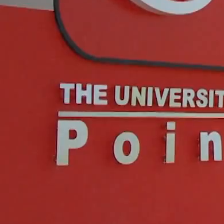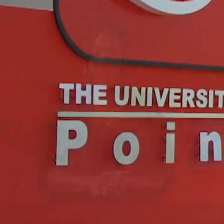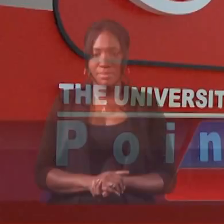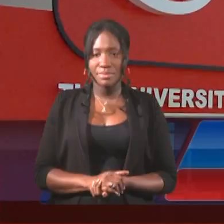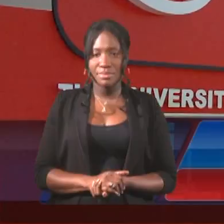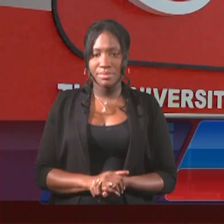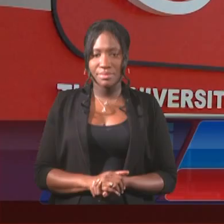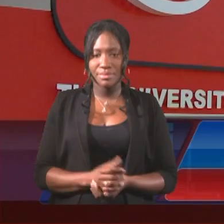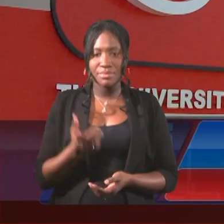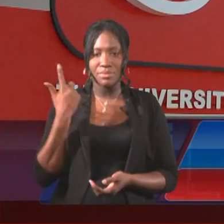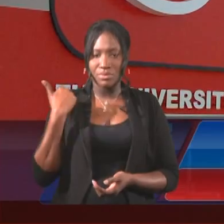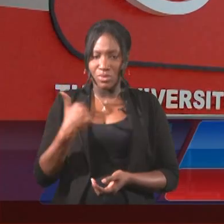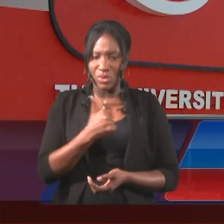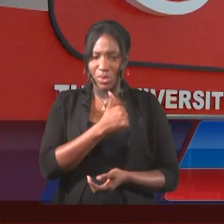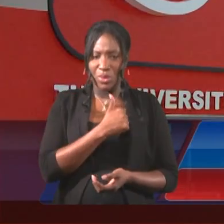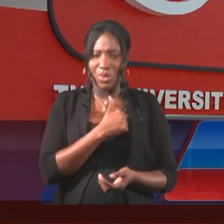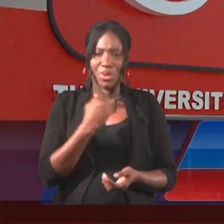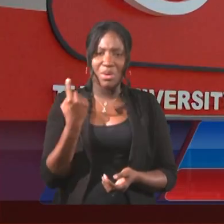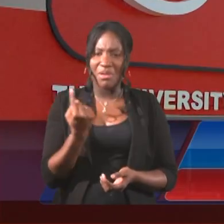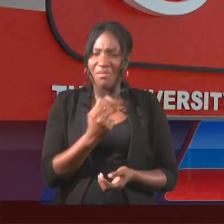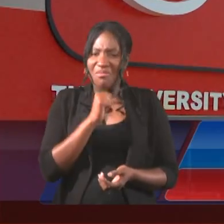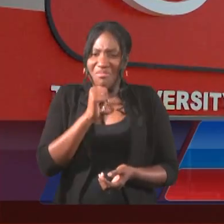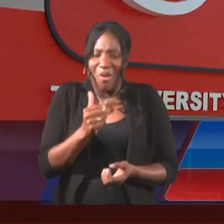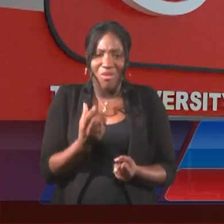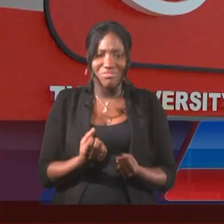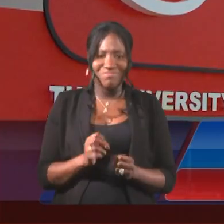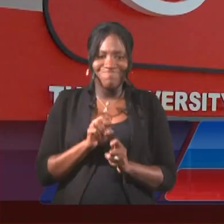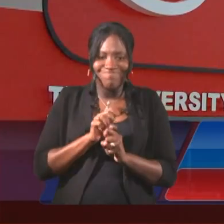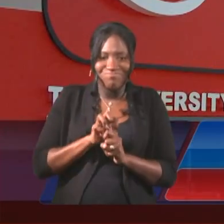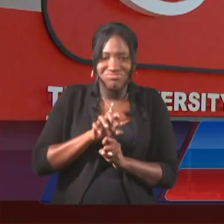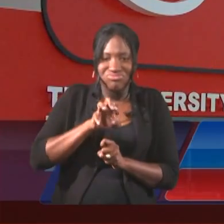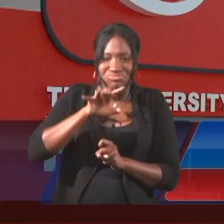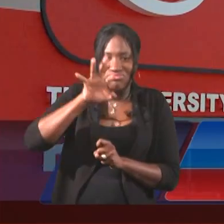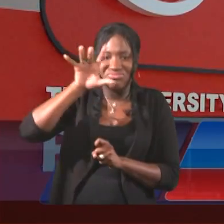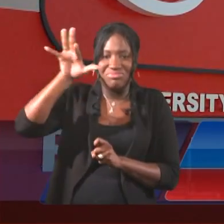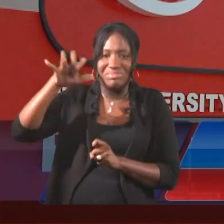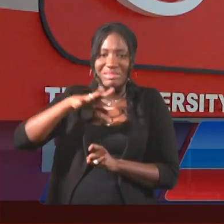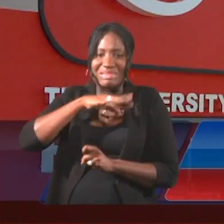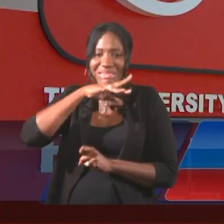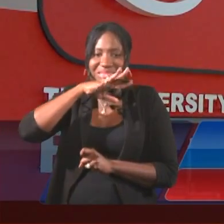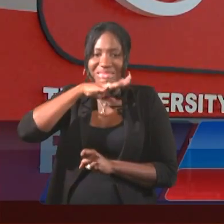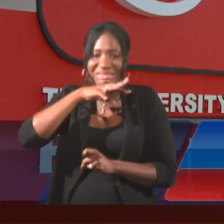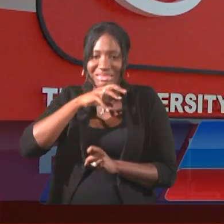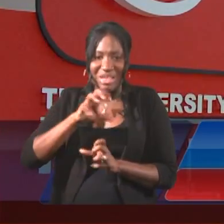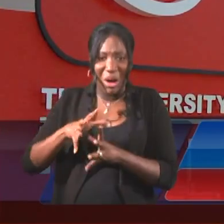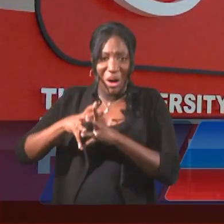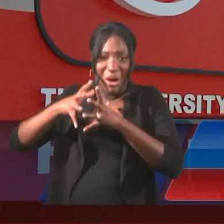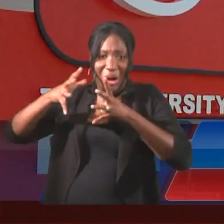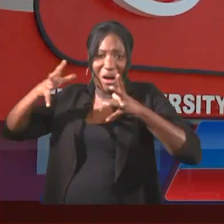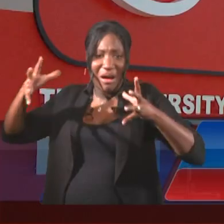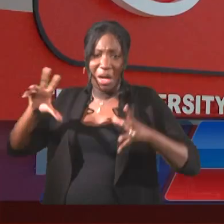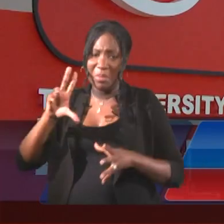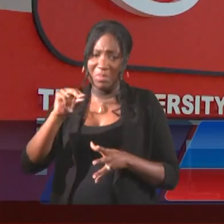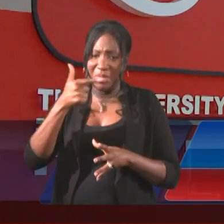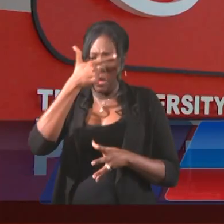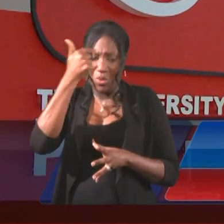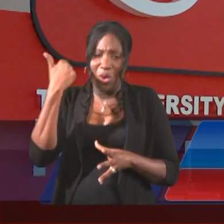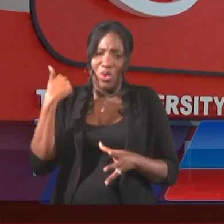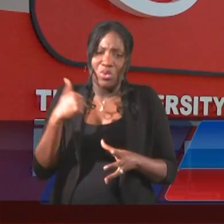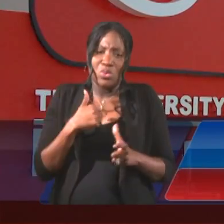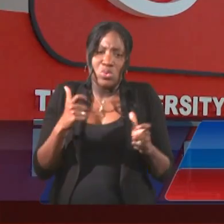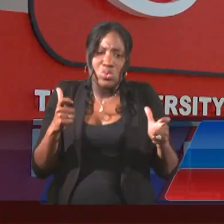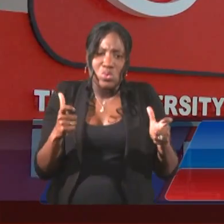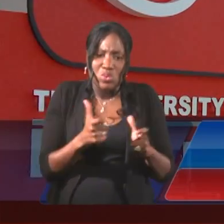We contribute about 0.1% of the emissions globally. But in terms of our impact of climate change, we are a small island developing